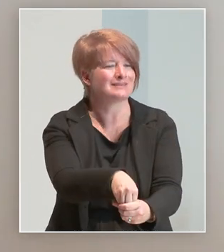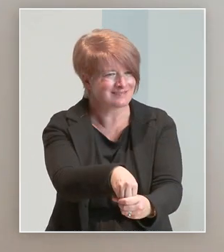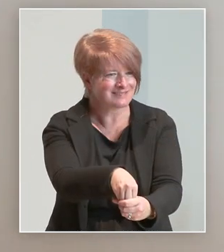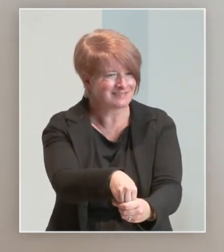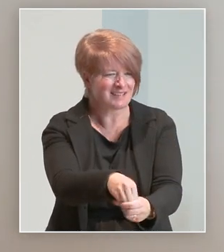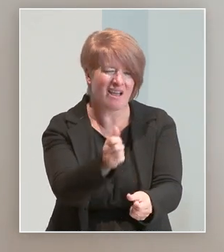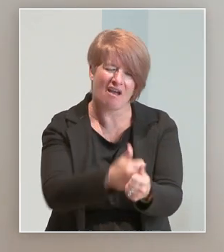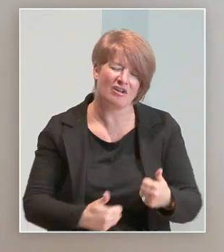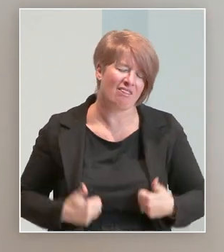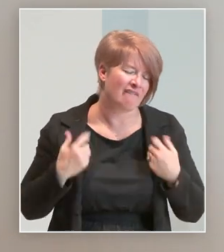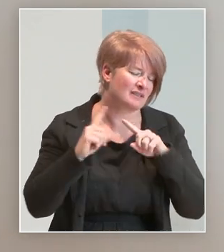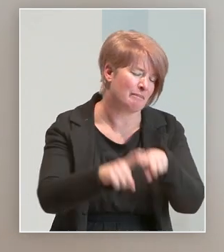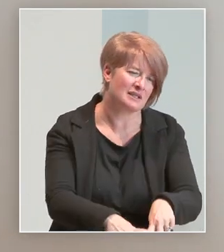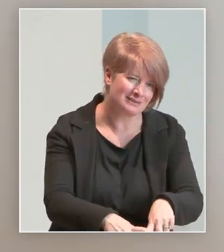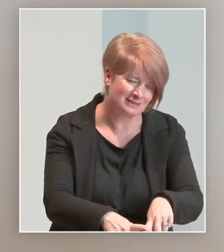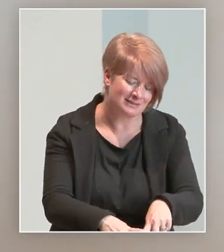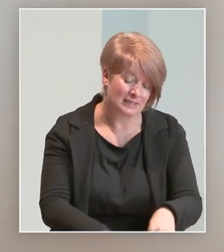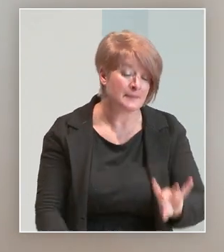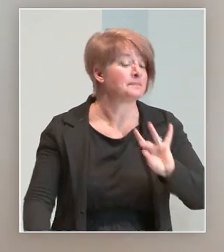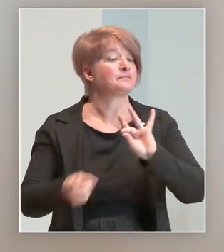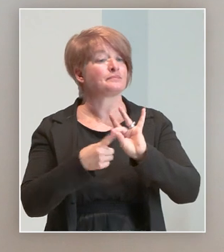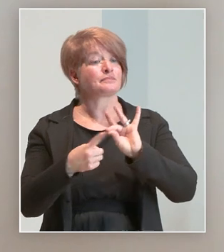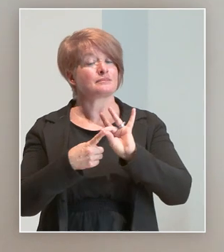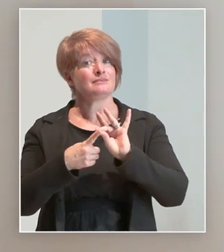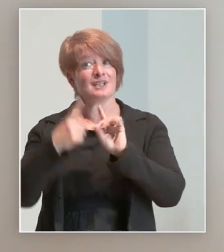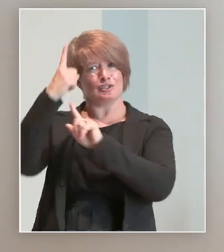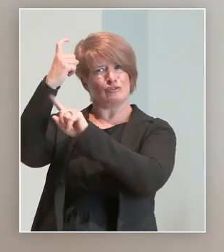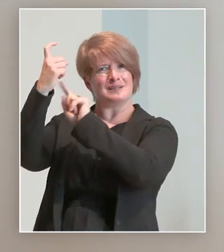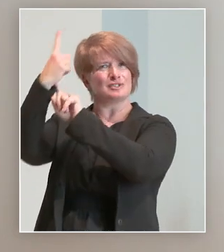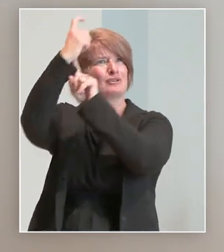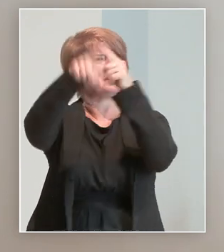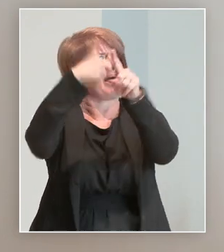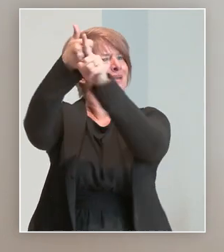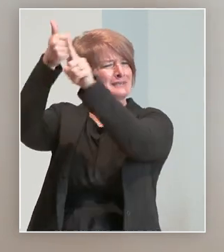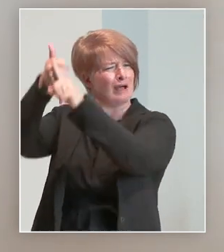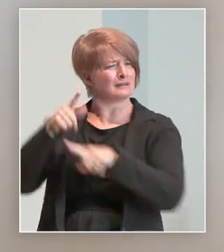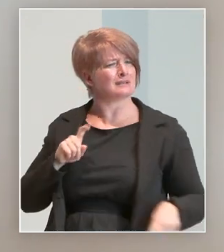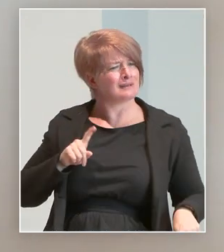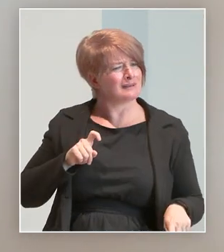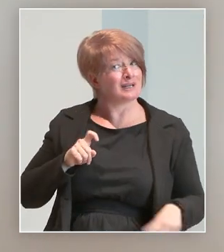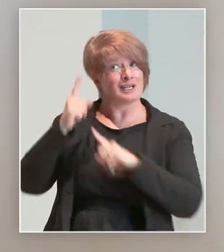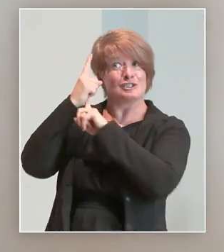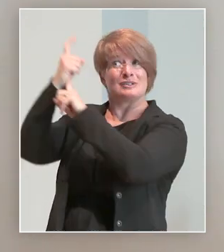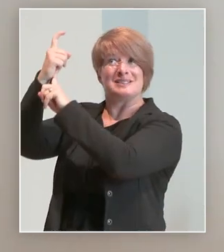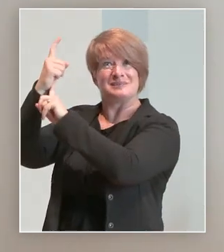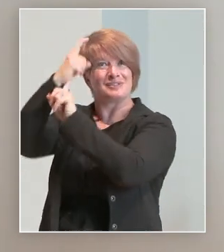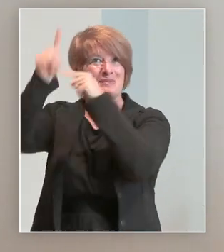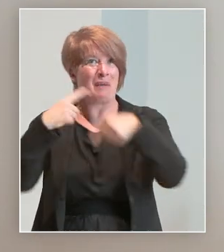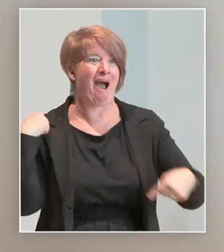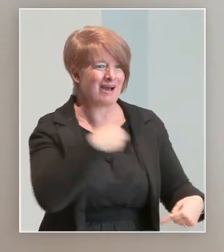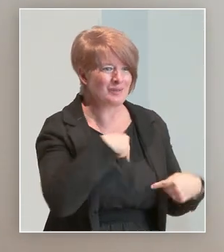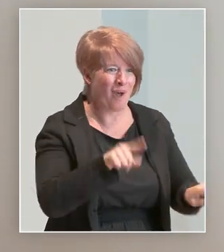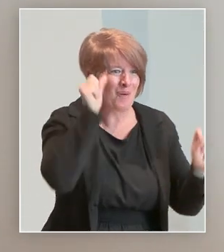it? 8. Do dreams dream of themselves? Do dreams dream of us while we